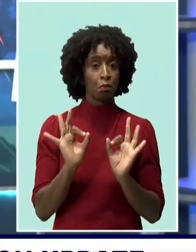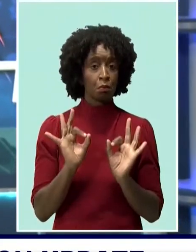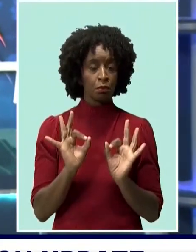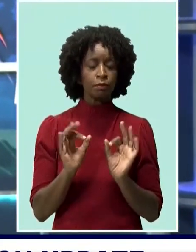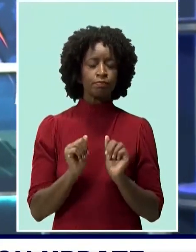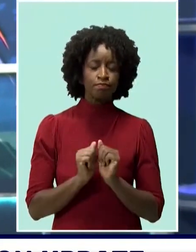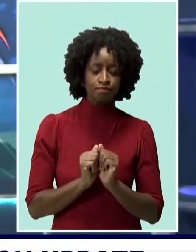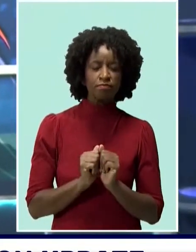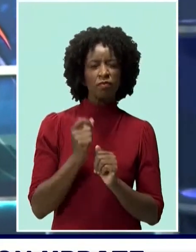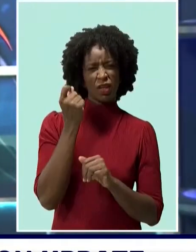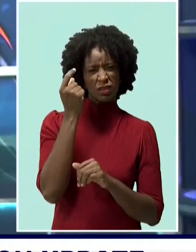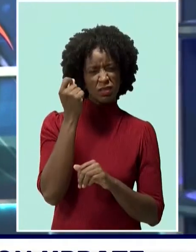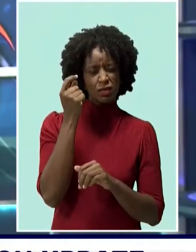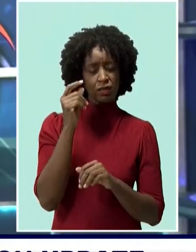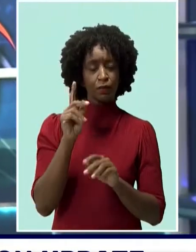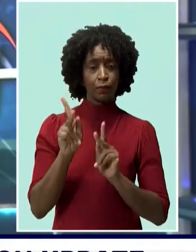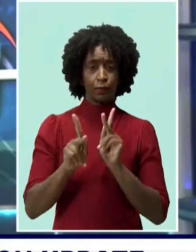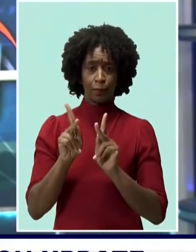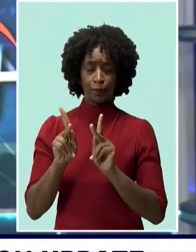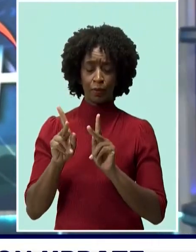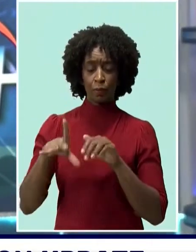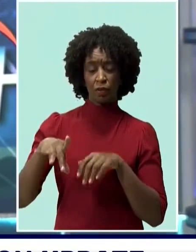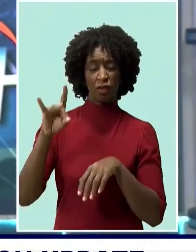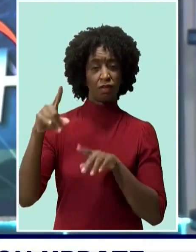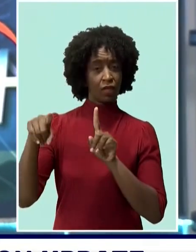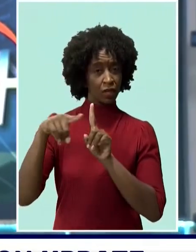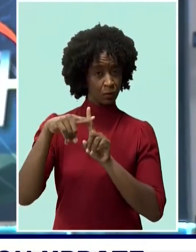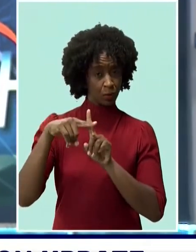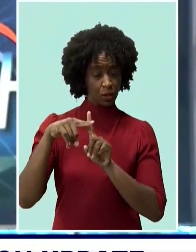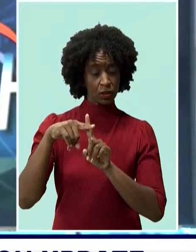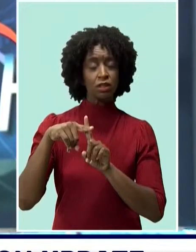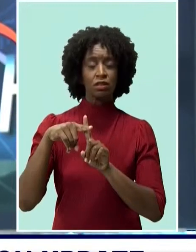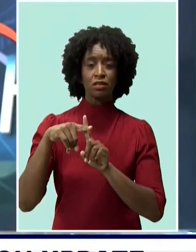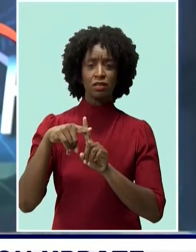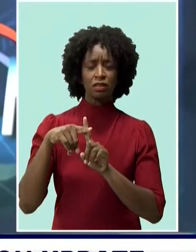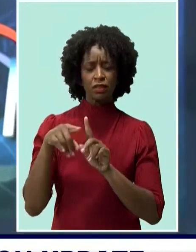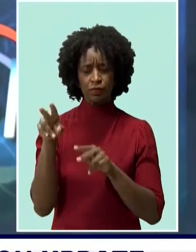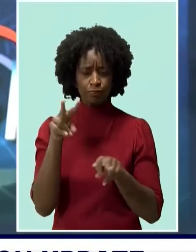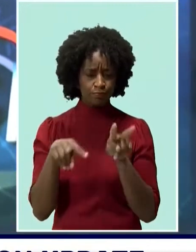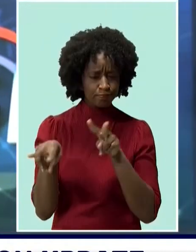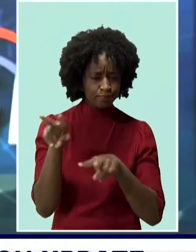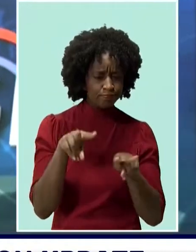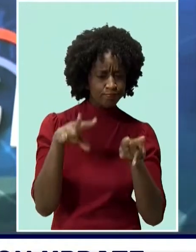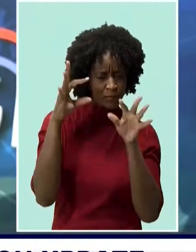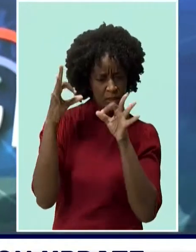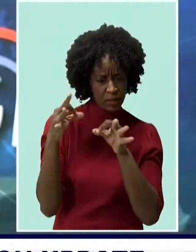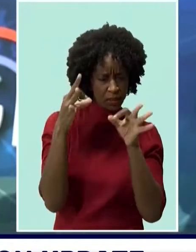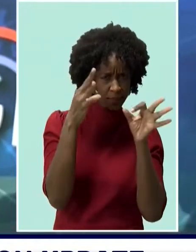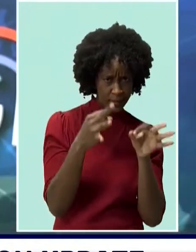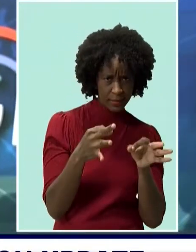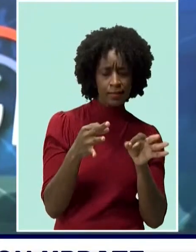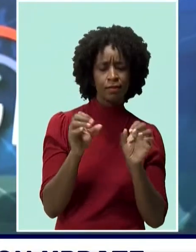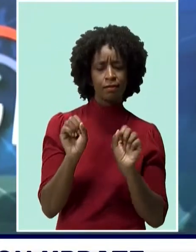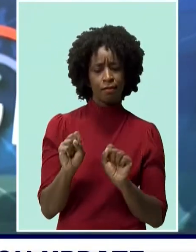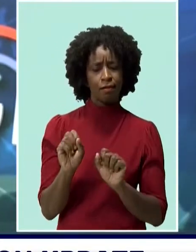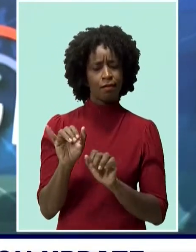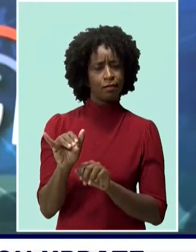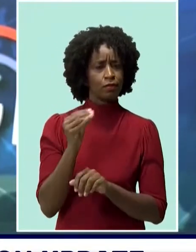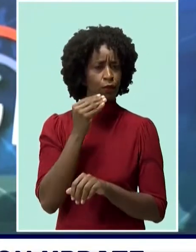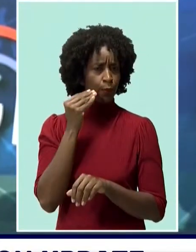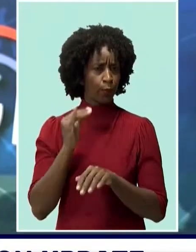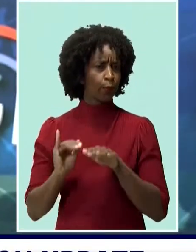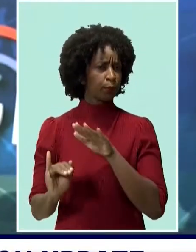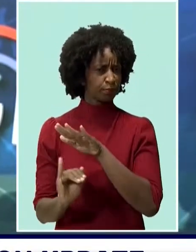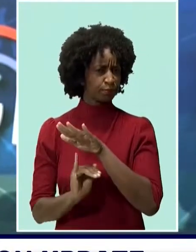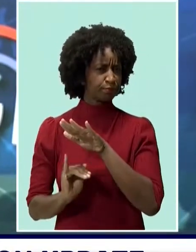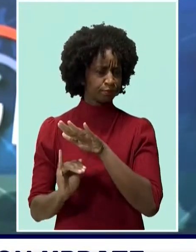a case-by-case basis. Over 2,000 people are registered, and according to health officials, as they change on the traffic light system, they're getting